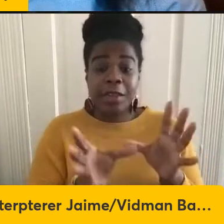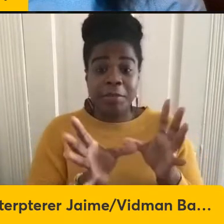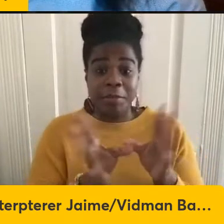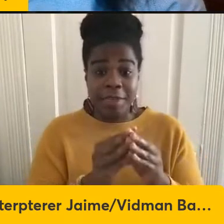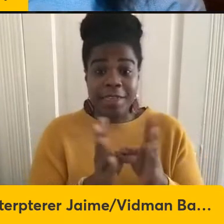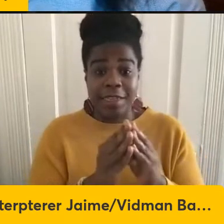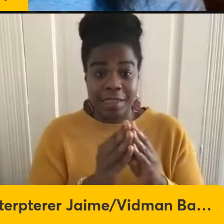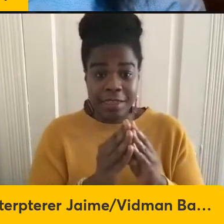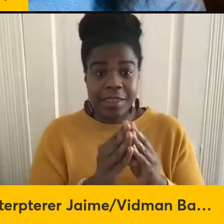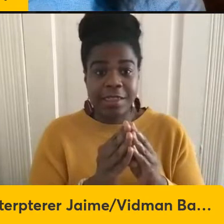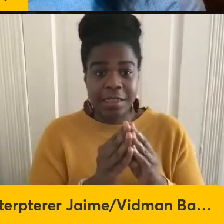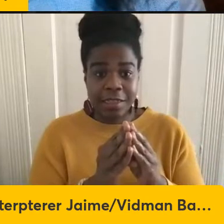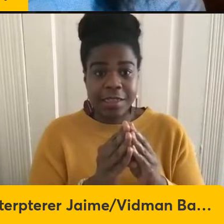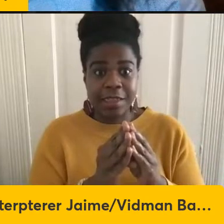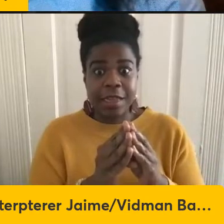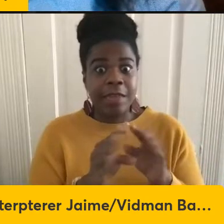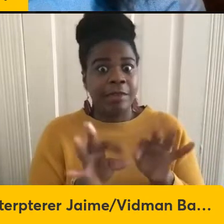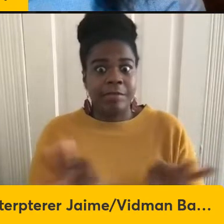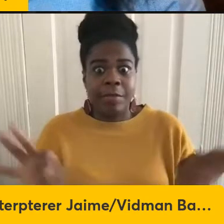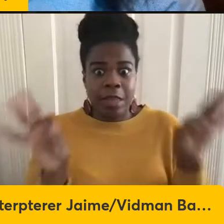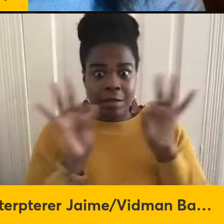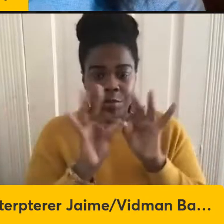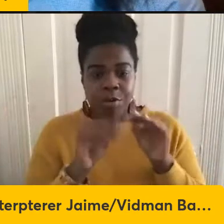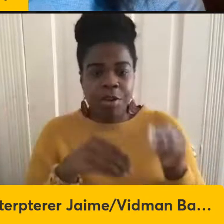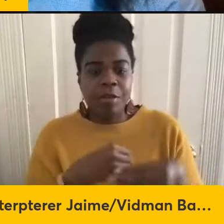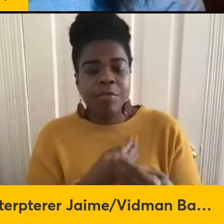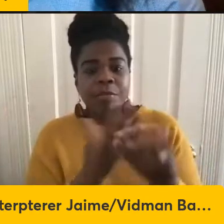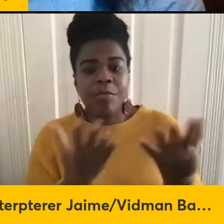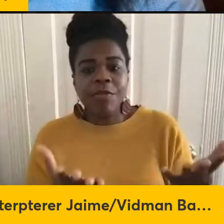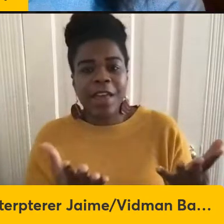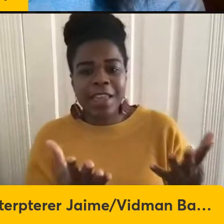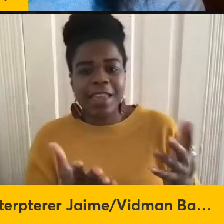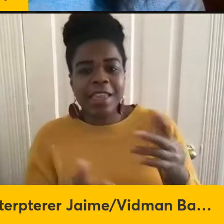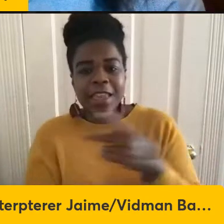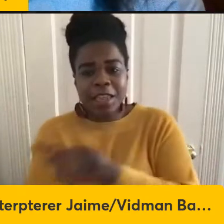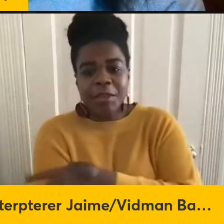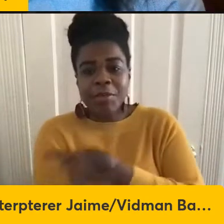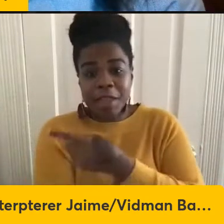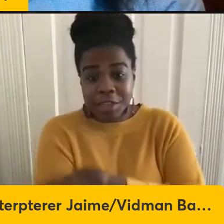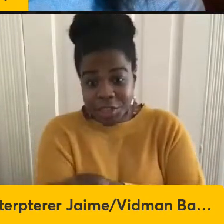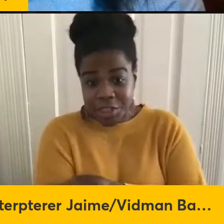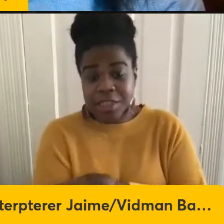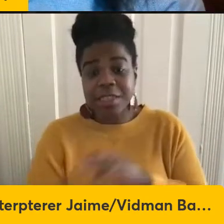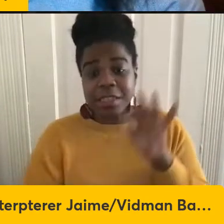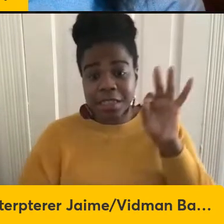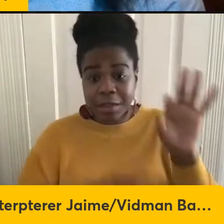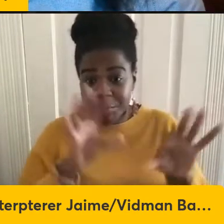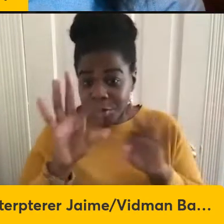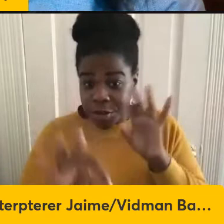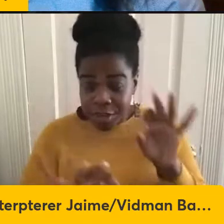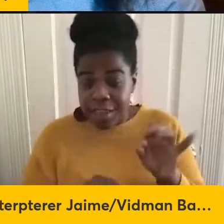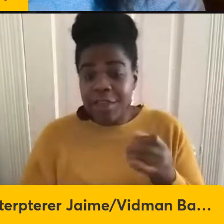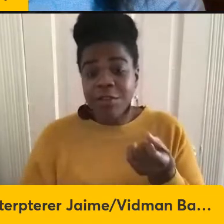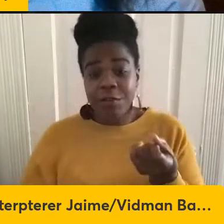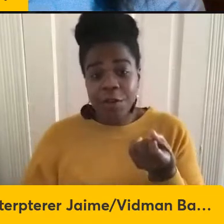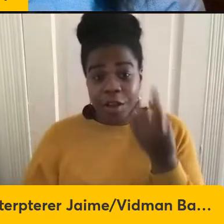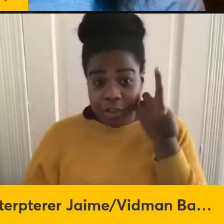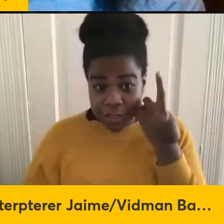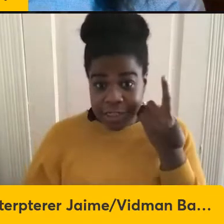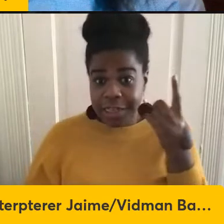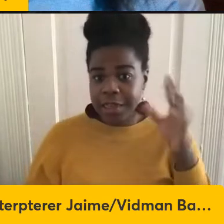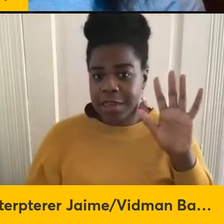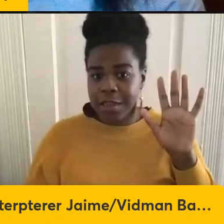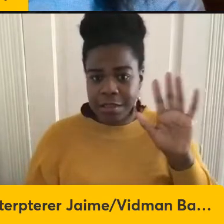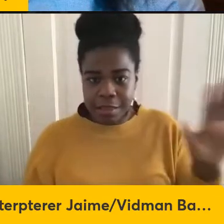been essential for providing patient input into understanding the